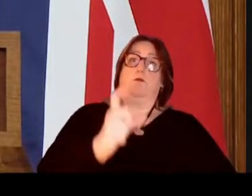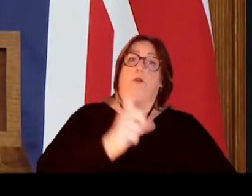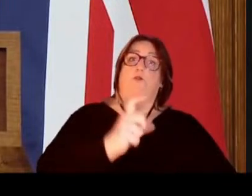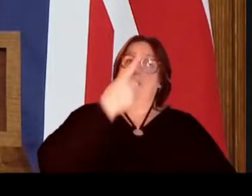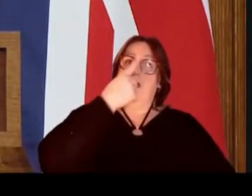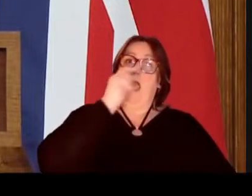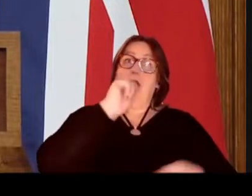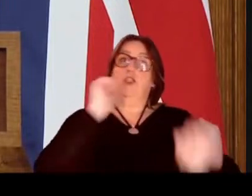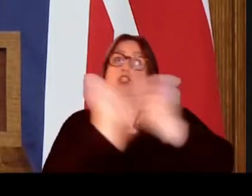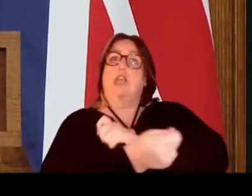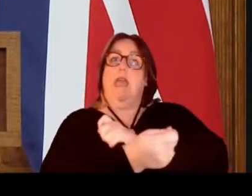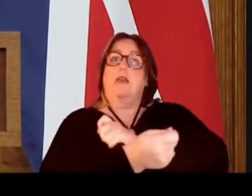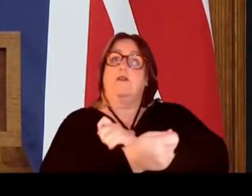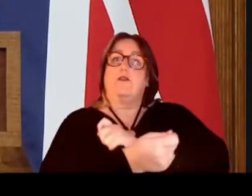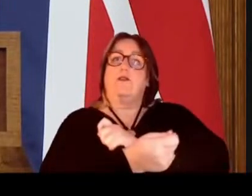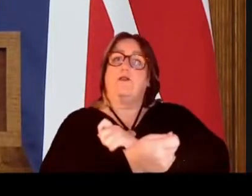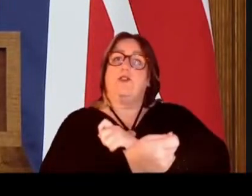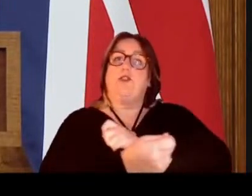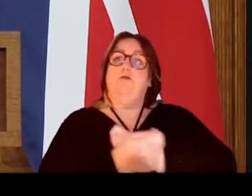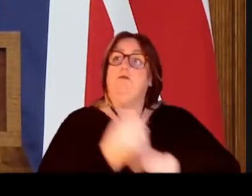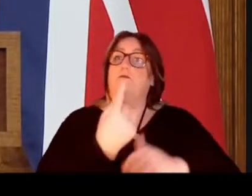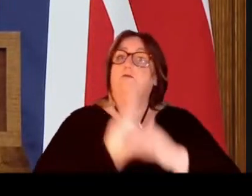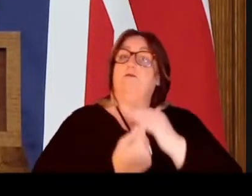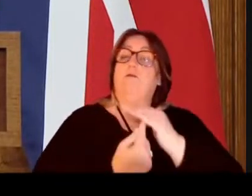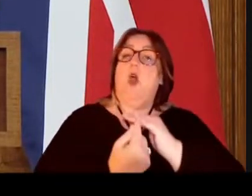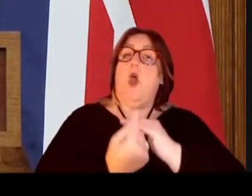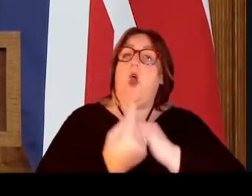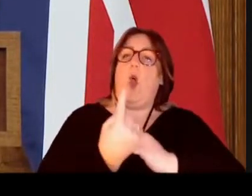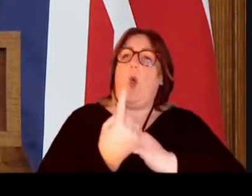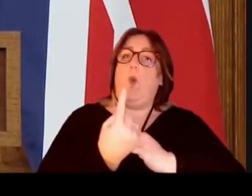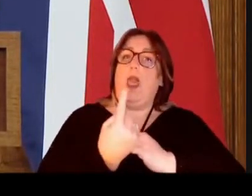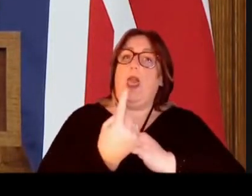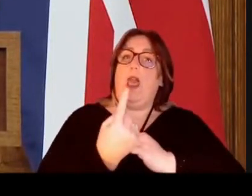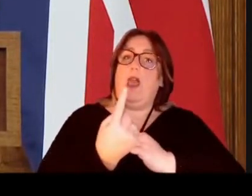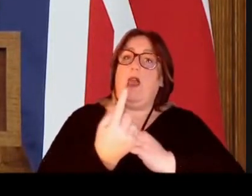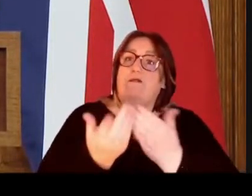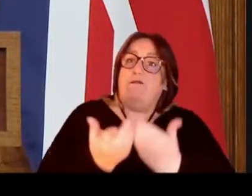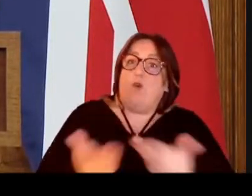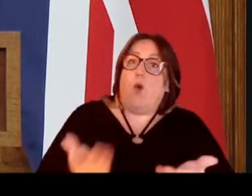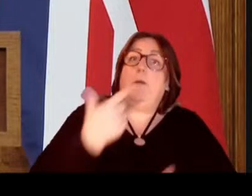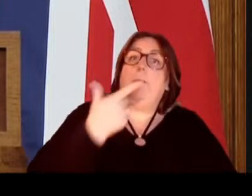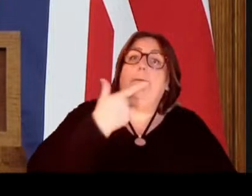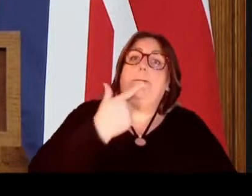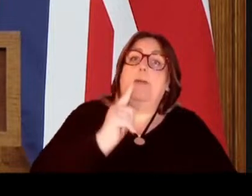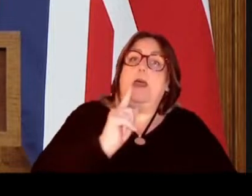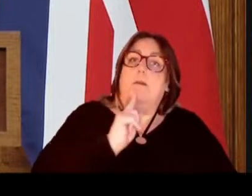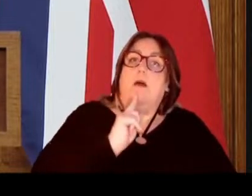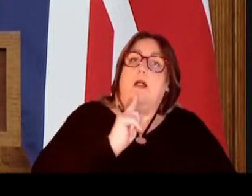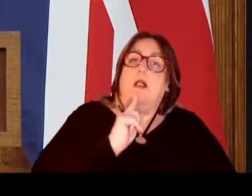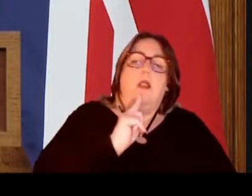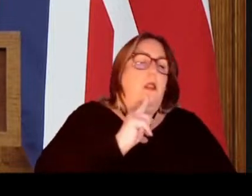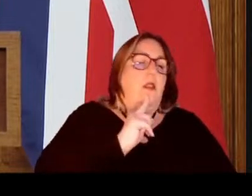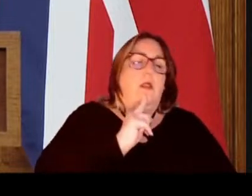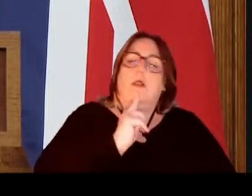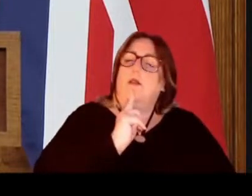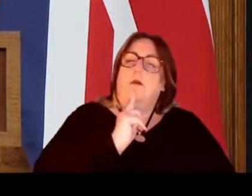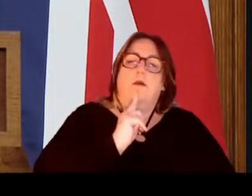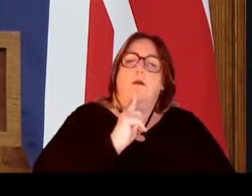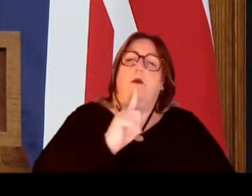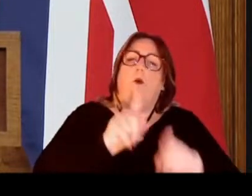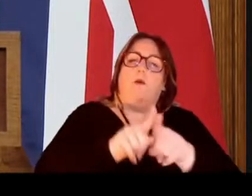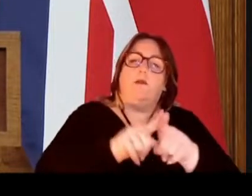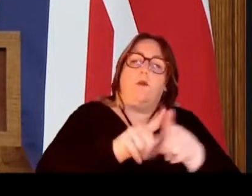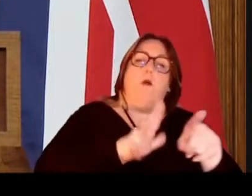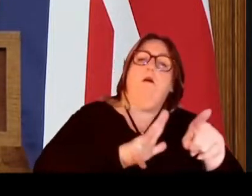just what it delivers for people, but also its culture, then this atmosphere of mistrust